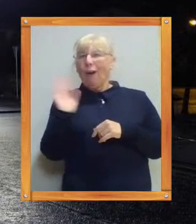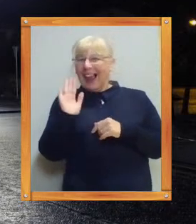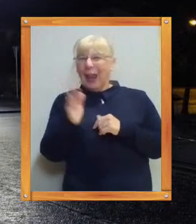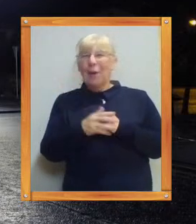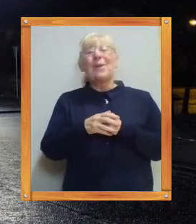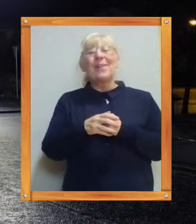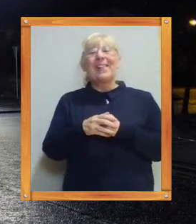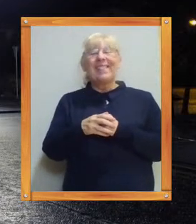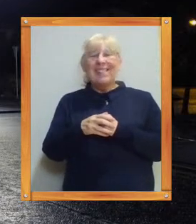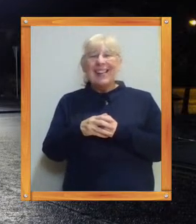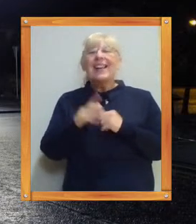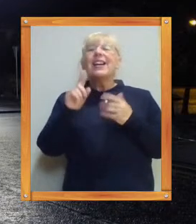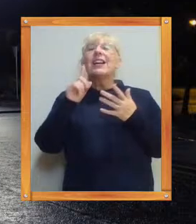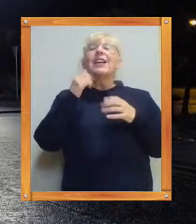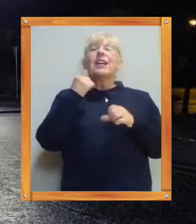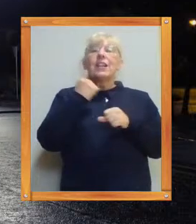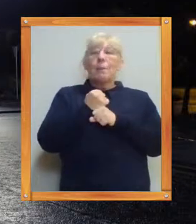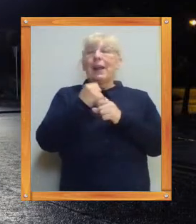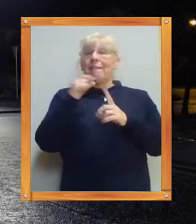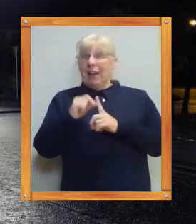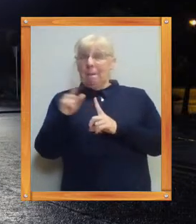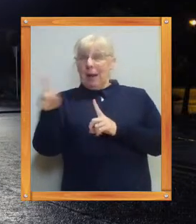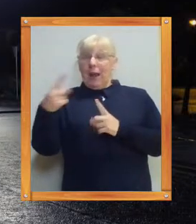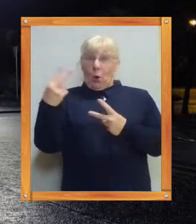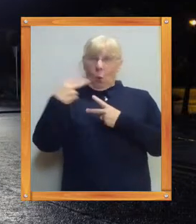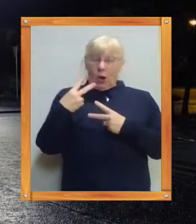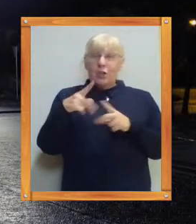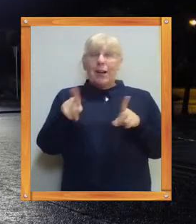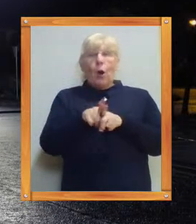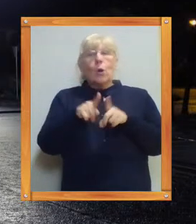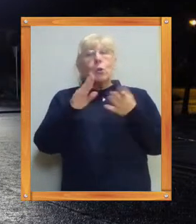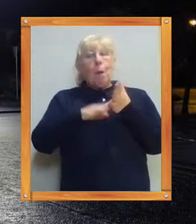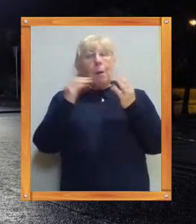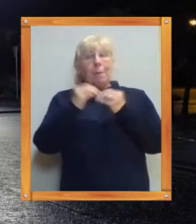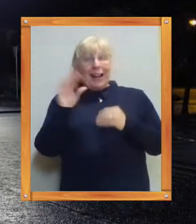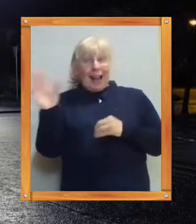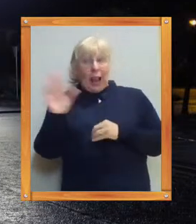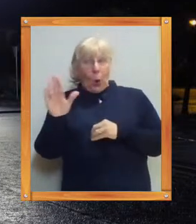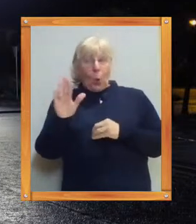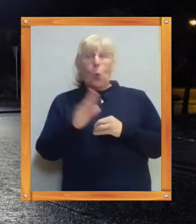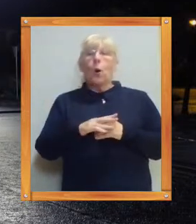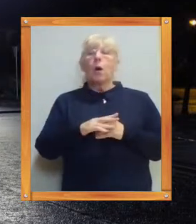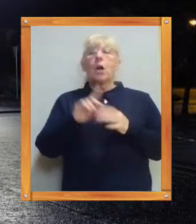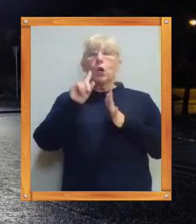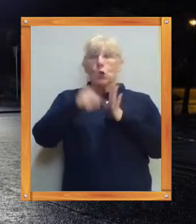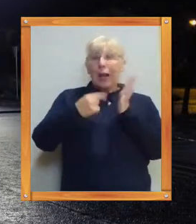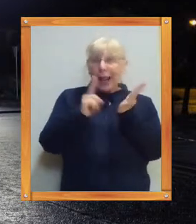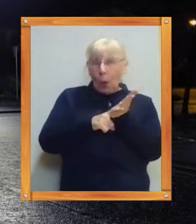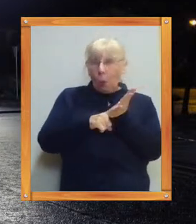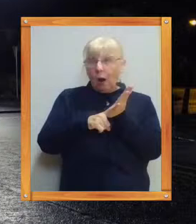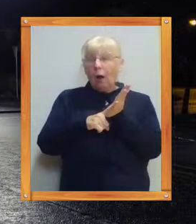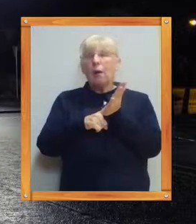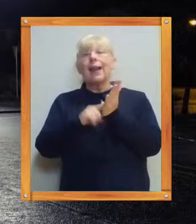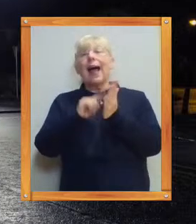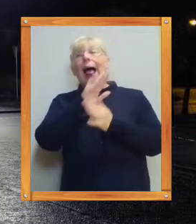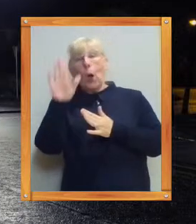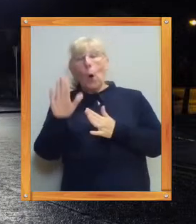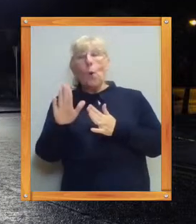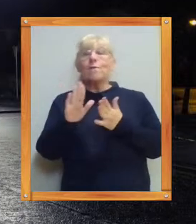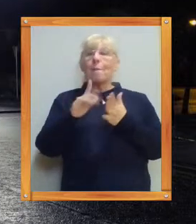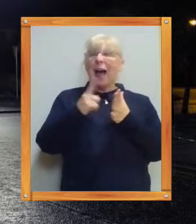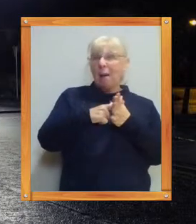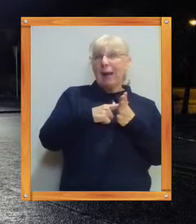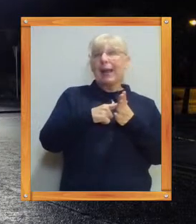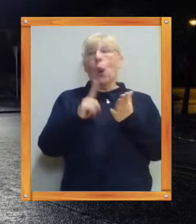in tonight, and a big shout out from Mark Beatty. Hi to Julie Logan from Abby and Robbie Logan. Hi to Jake and